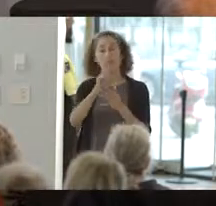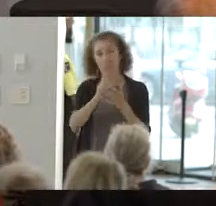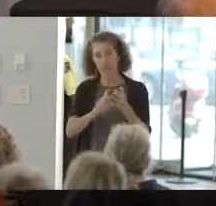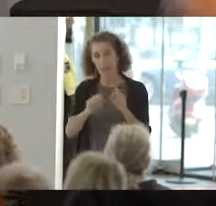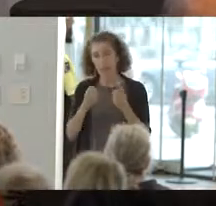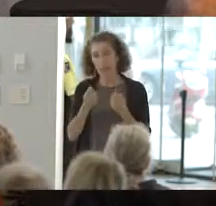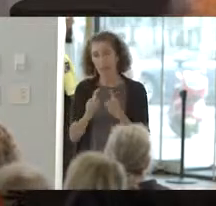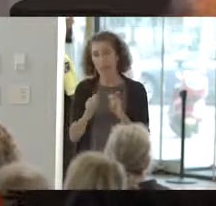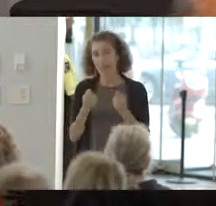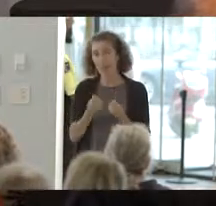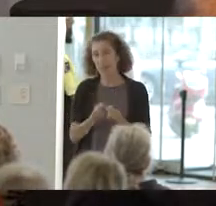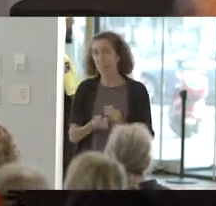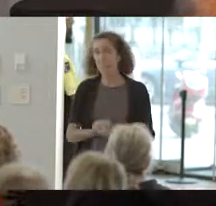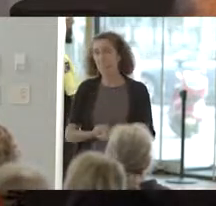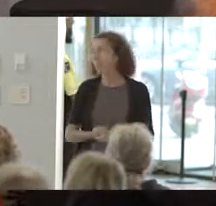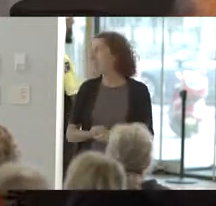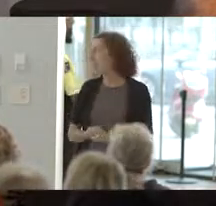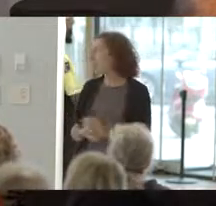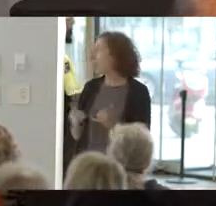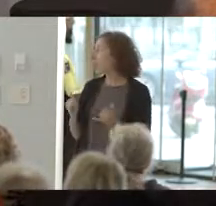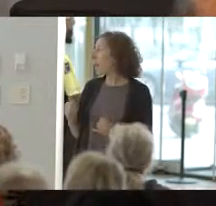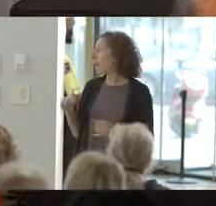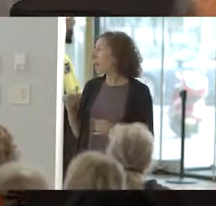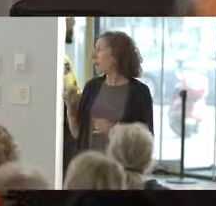room. So with that, I'm going to pass it off to Jeremy.